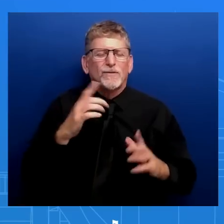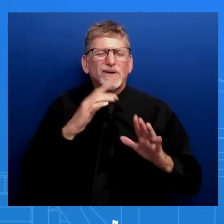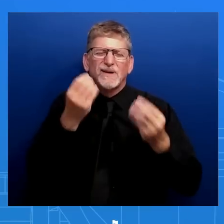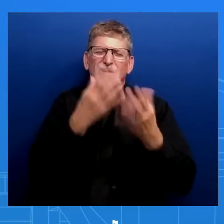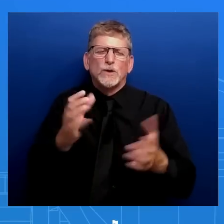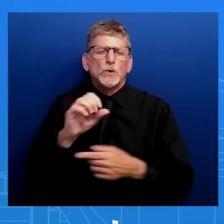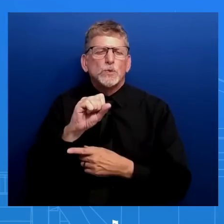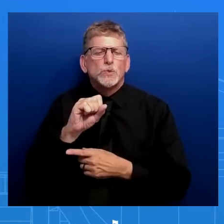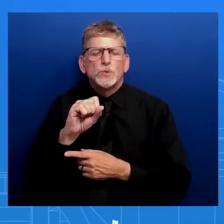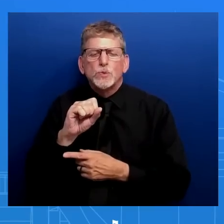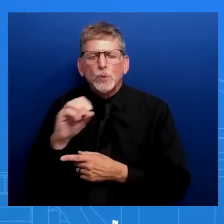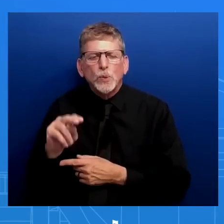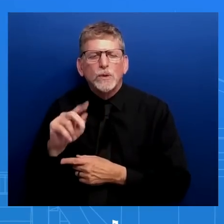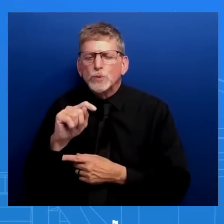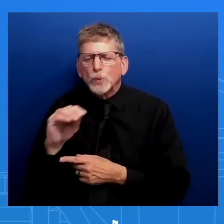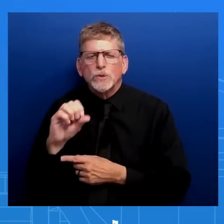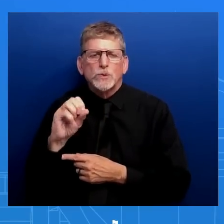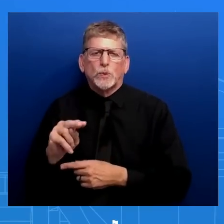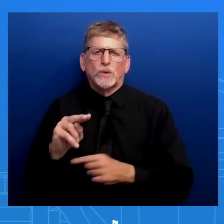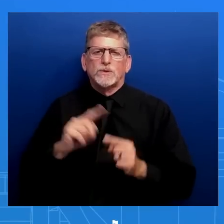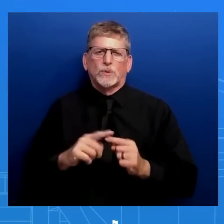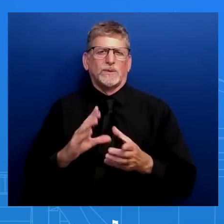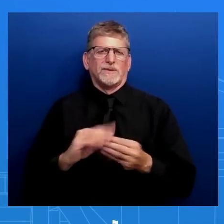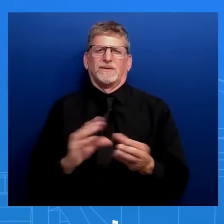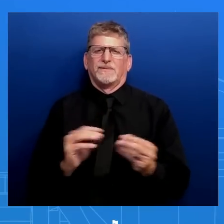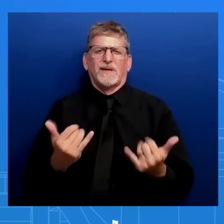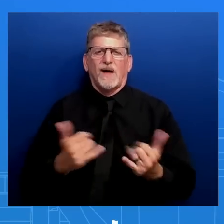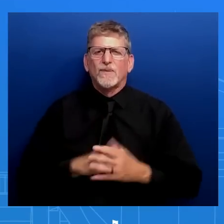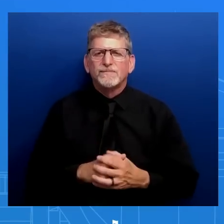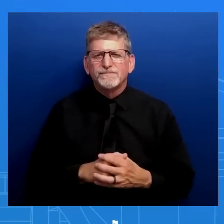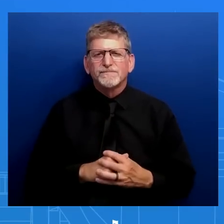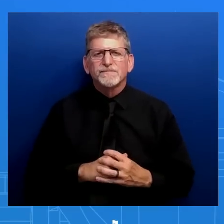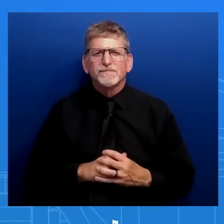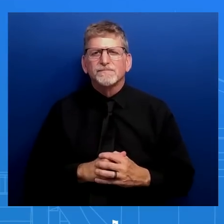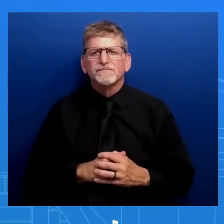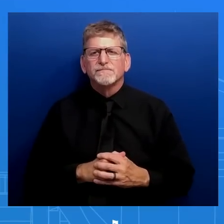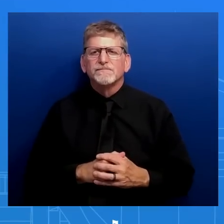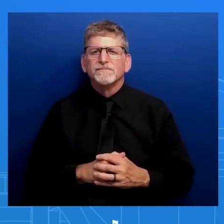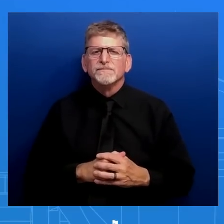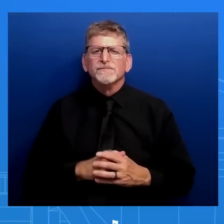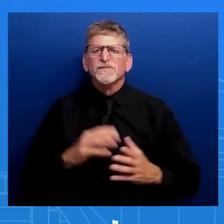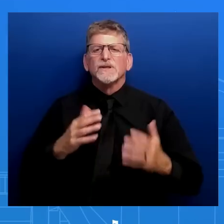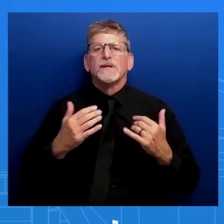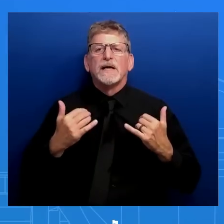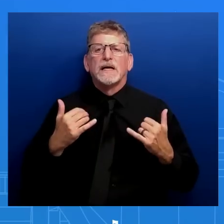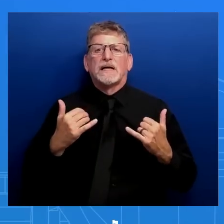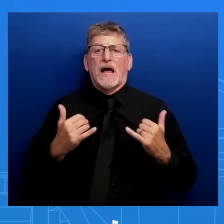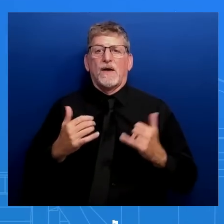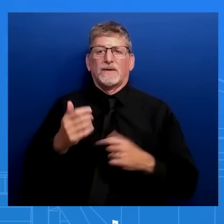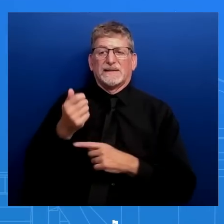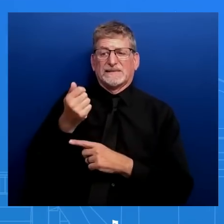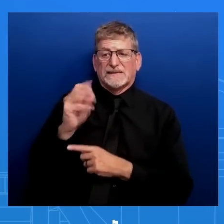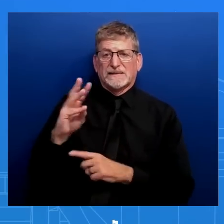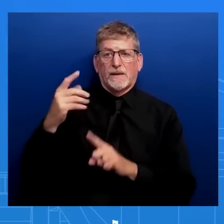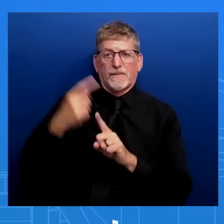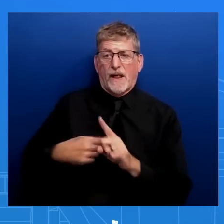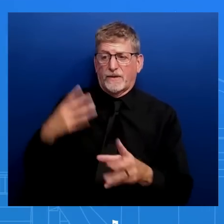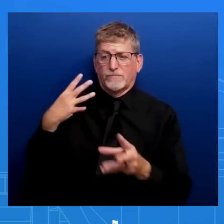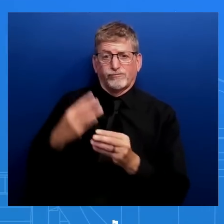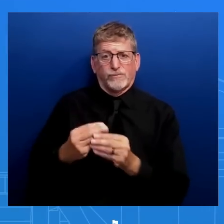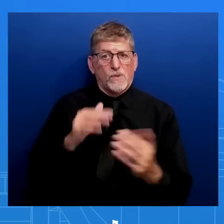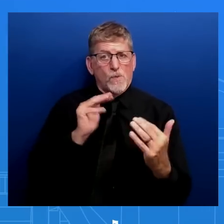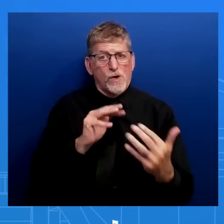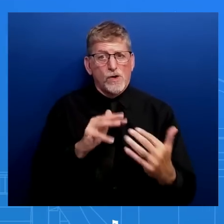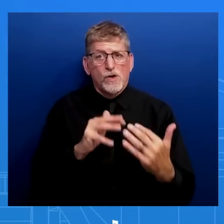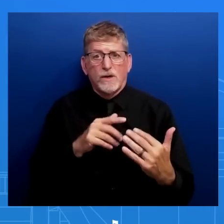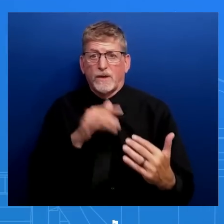But broadly speaking, I mean, we're now in 16 months of war, a war that was advertised by the Russian side